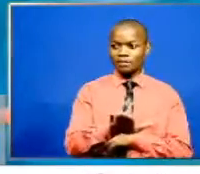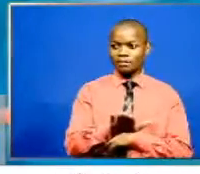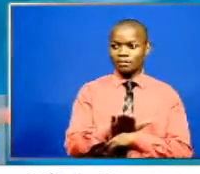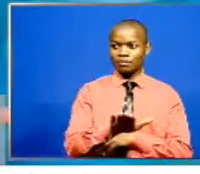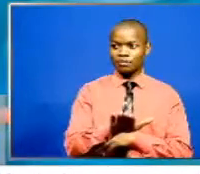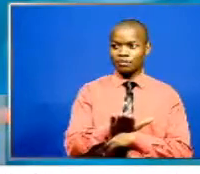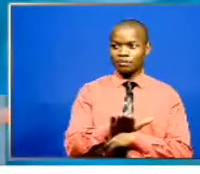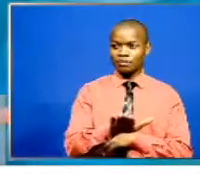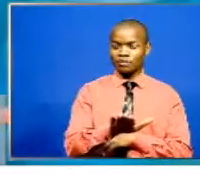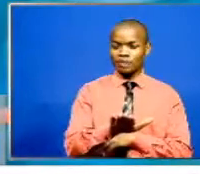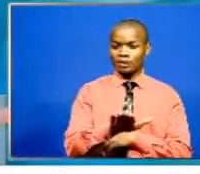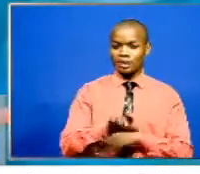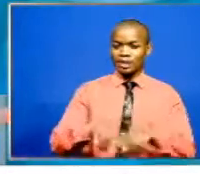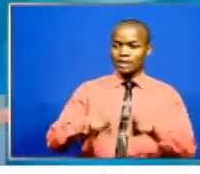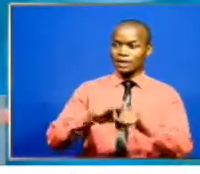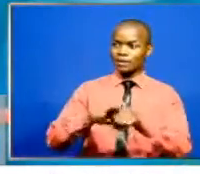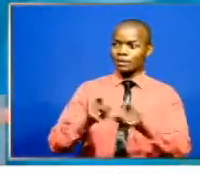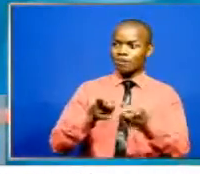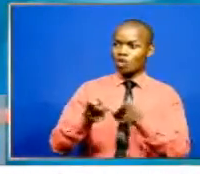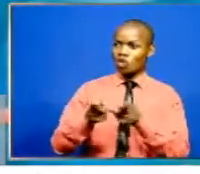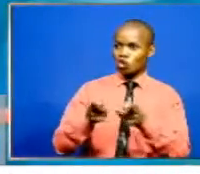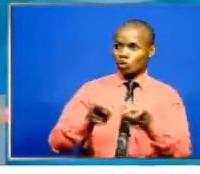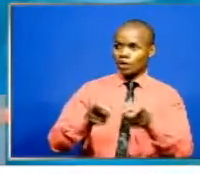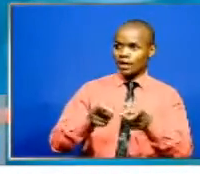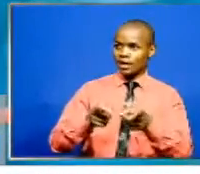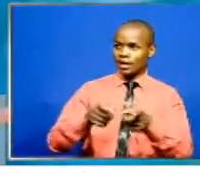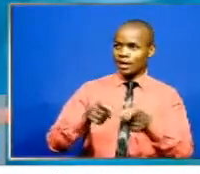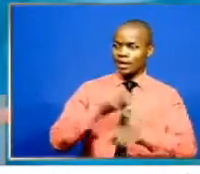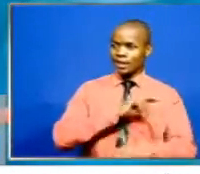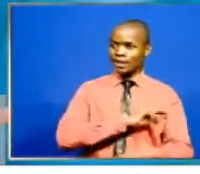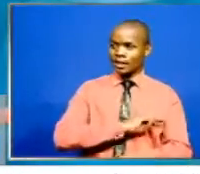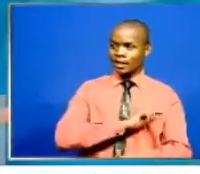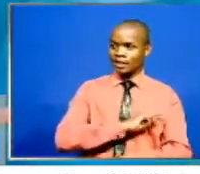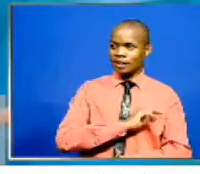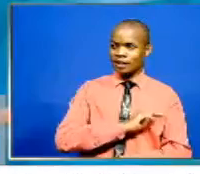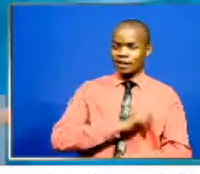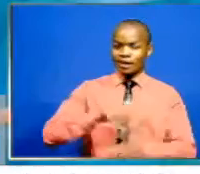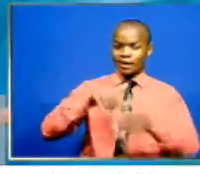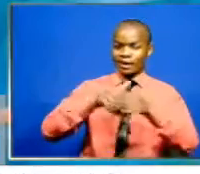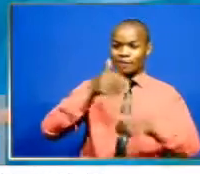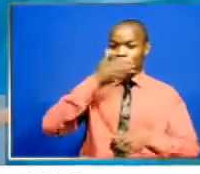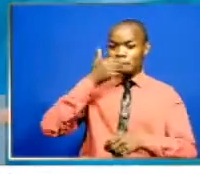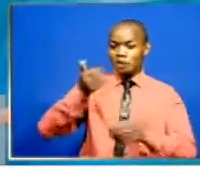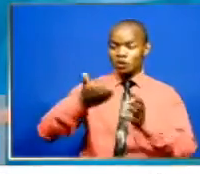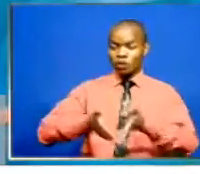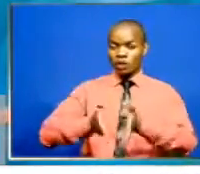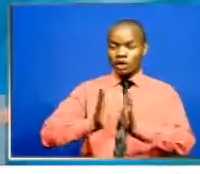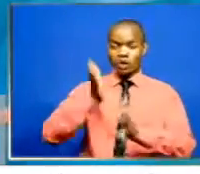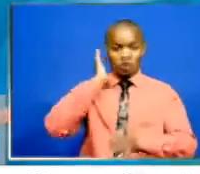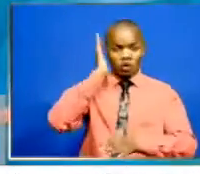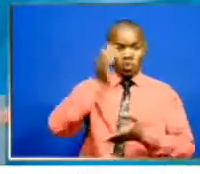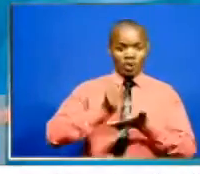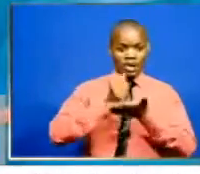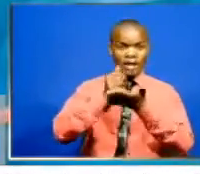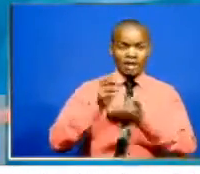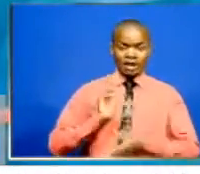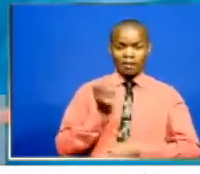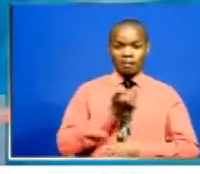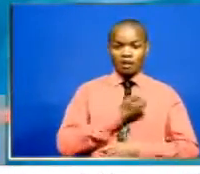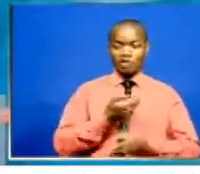and managing the nature in a more sustainable way, will help us overcome the